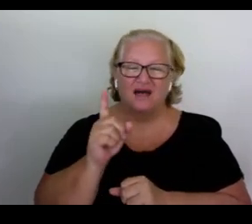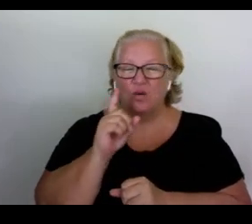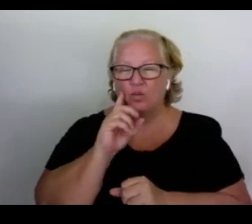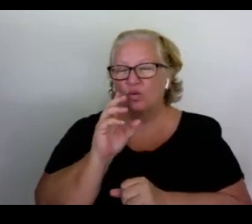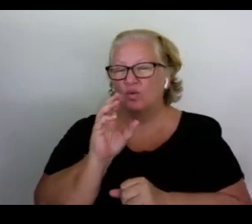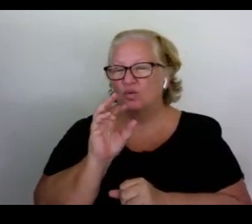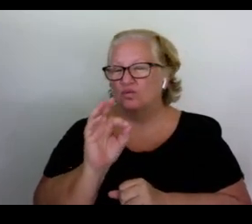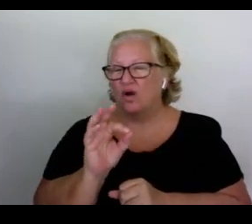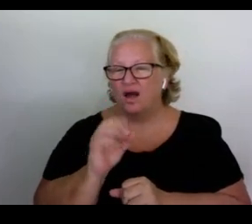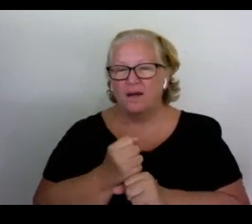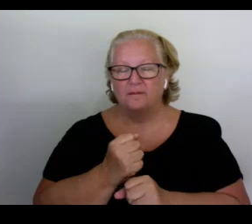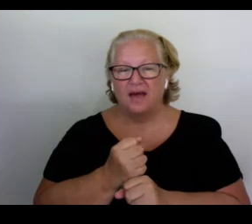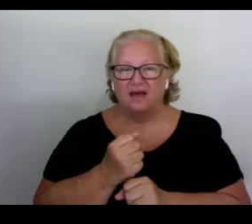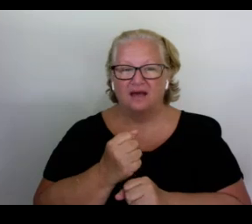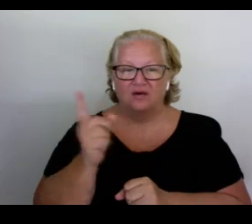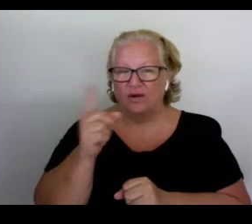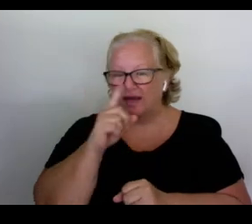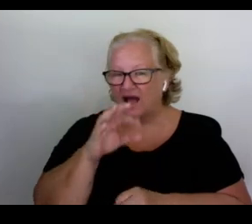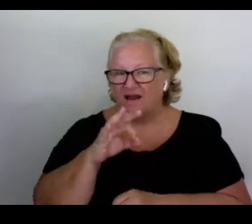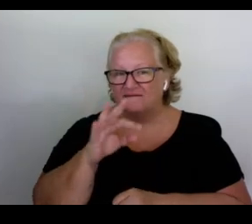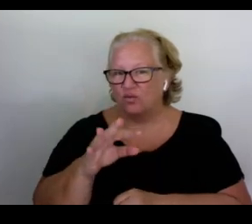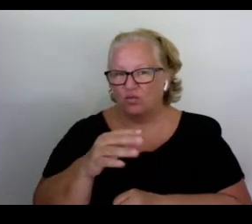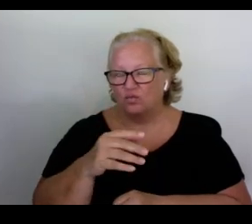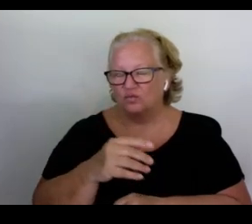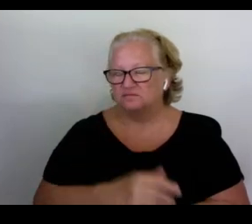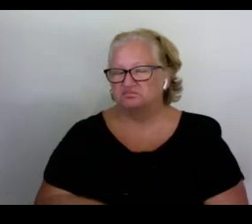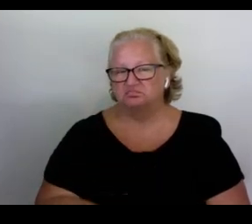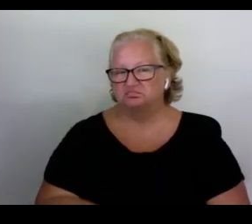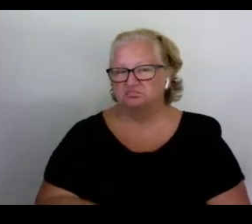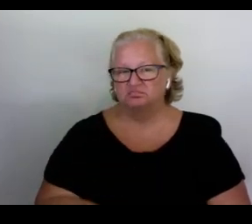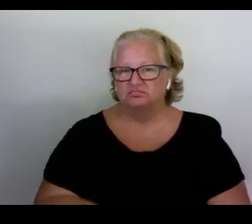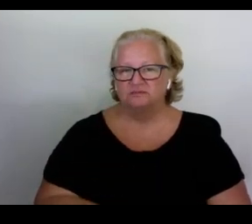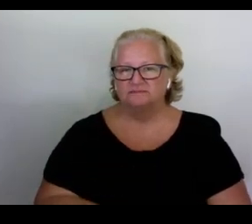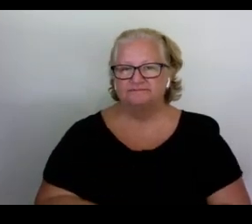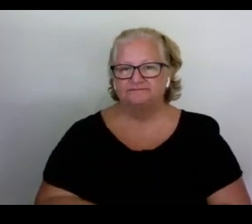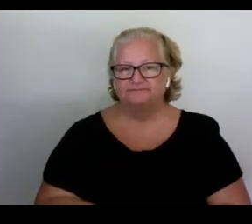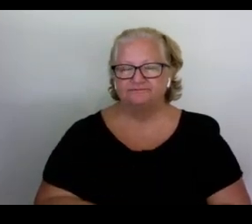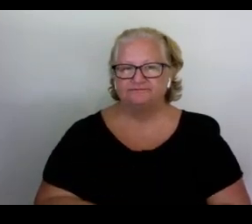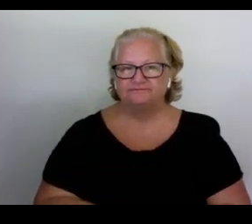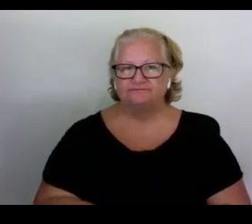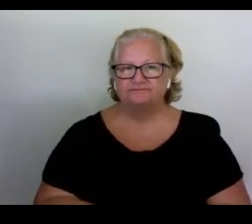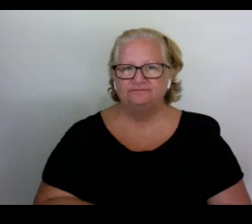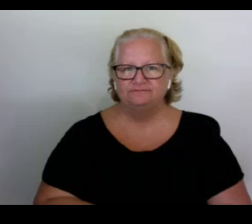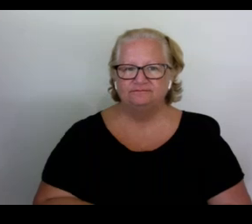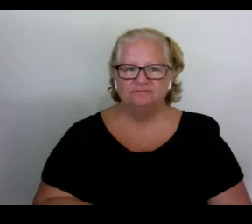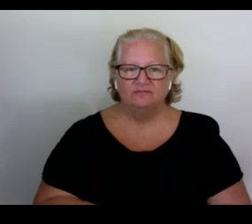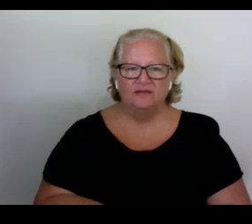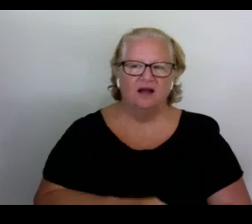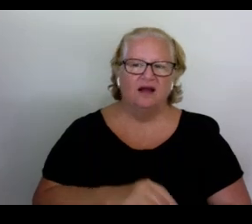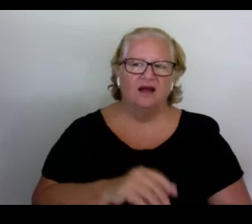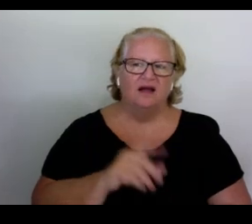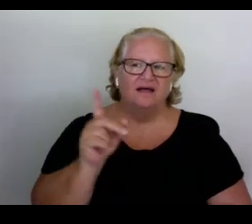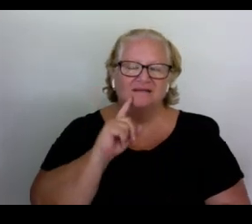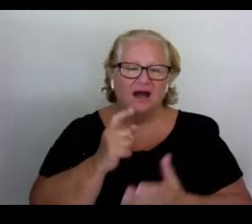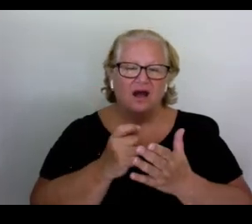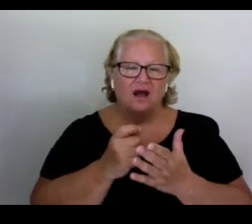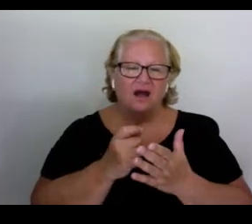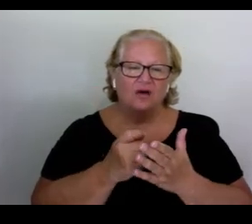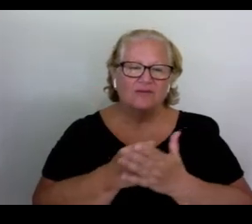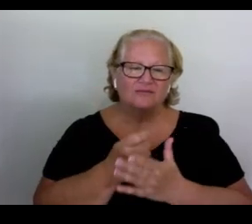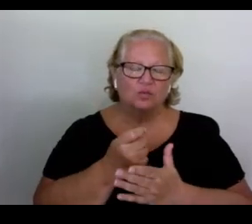for a lot of people. Because the rent assistance is not enough. Yeah, they've just said, the rental security subsidy scheme.